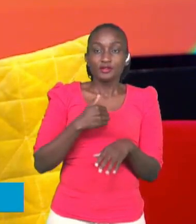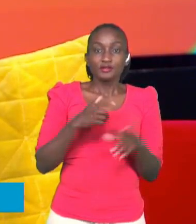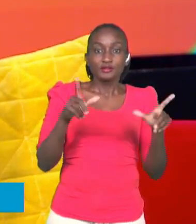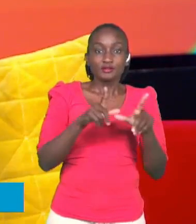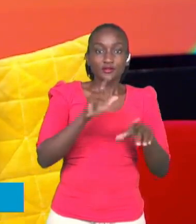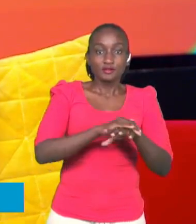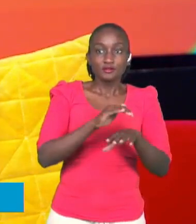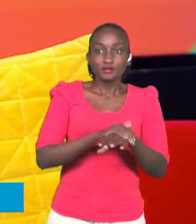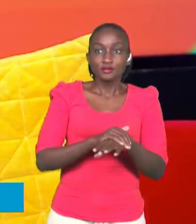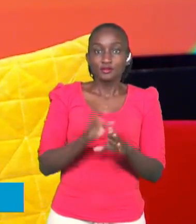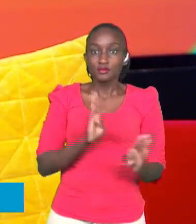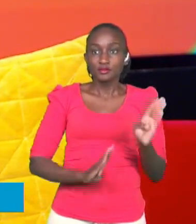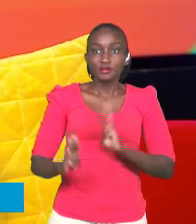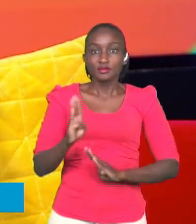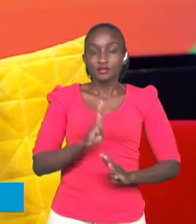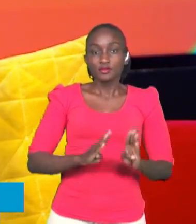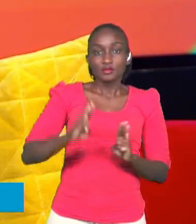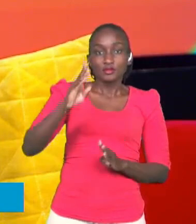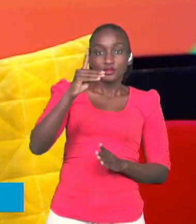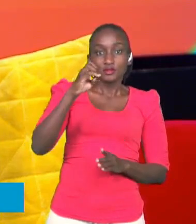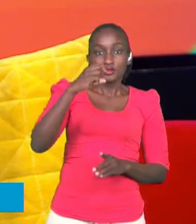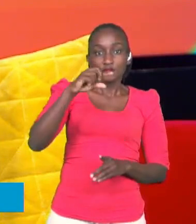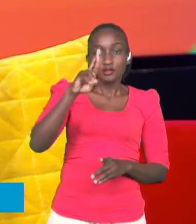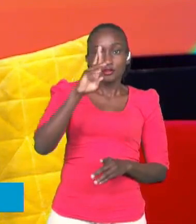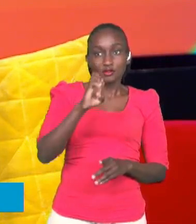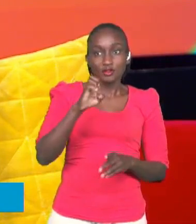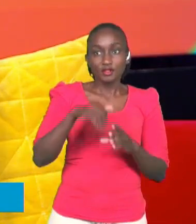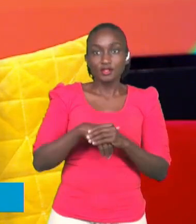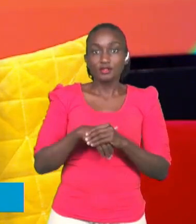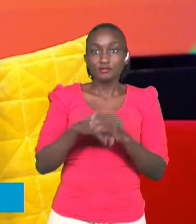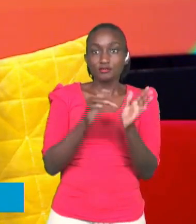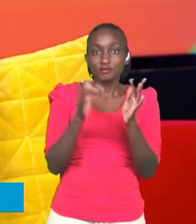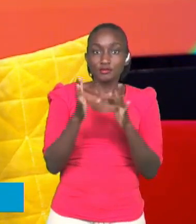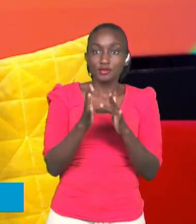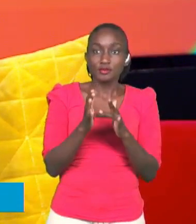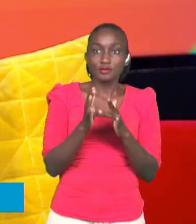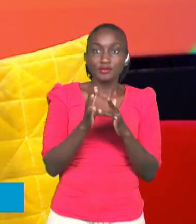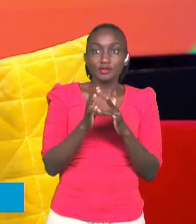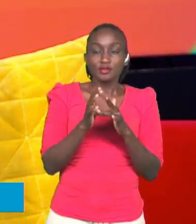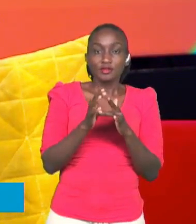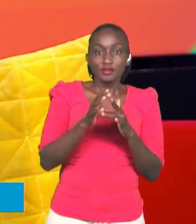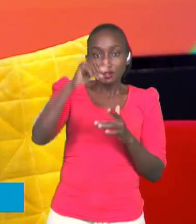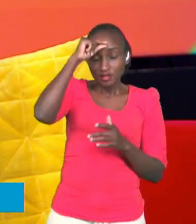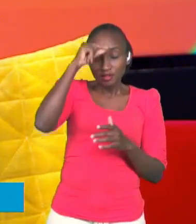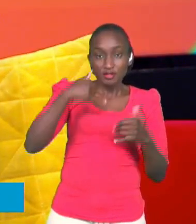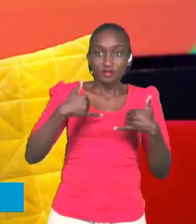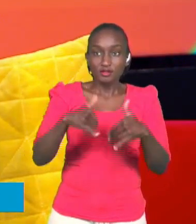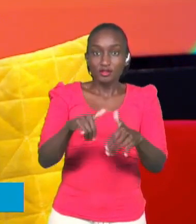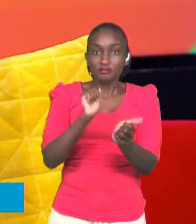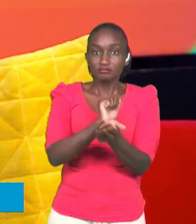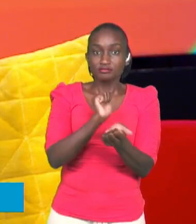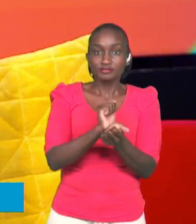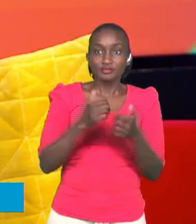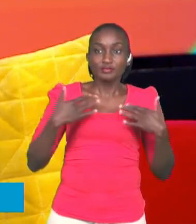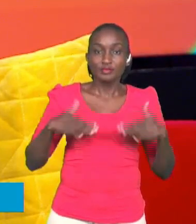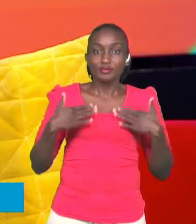that a degree in theology. And it seems like the government is just trying to gag these guys because of the recent happenings.